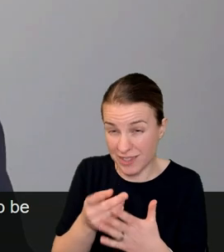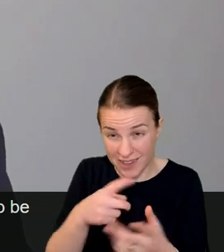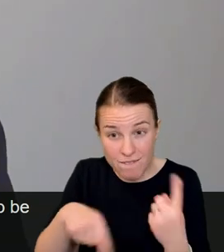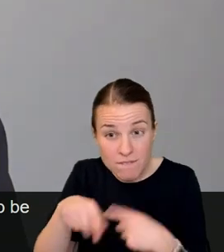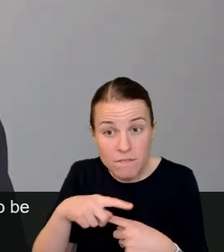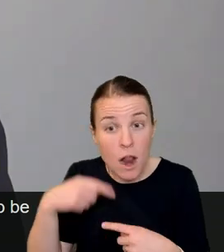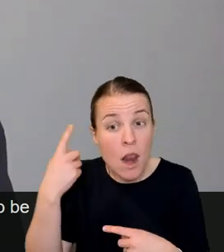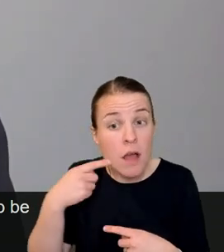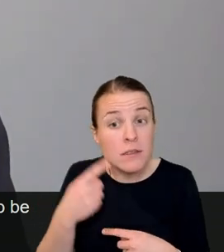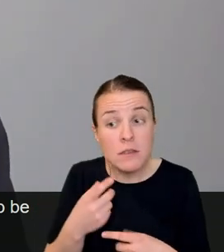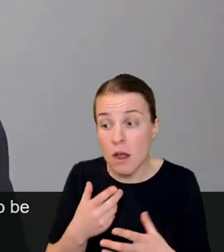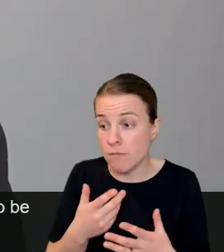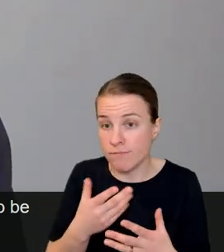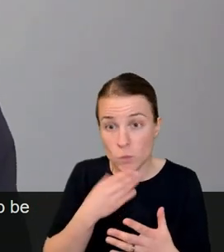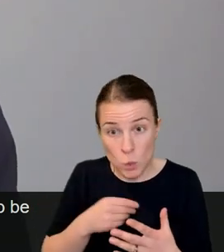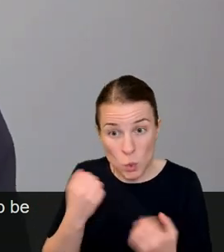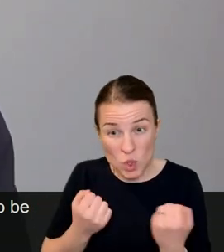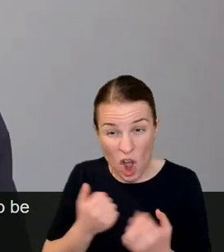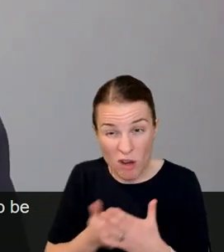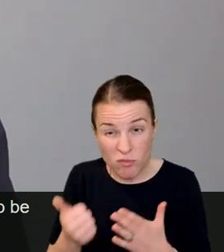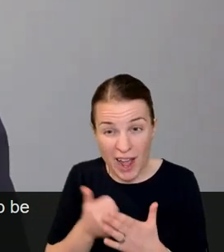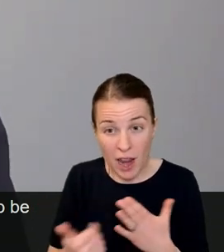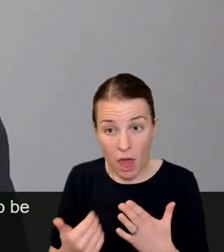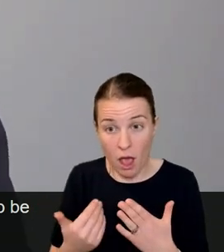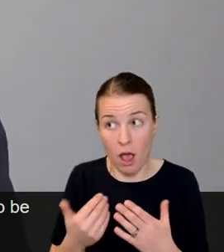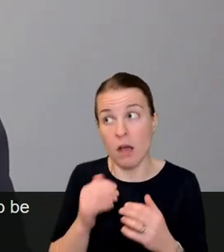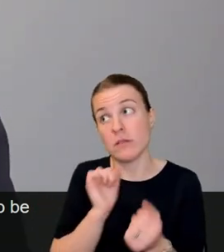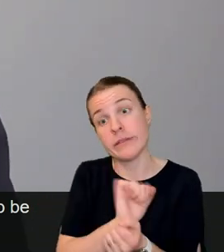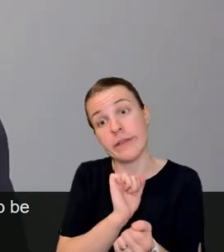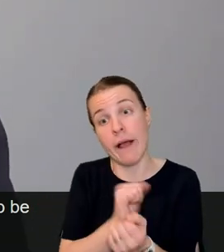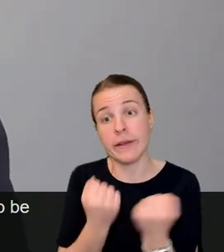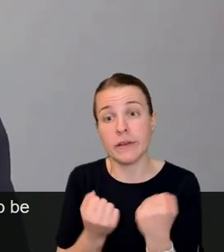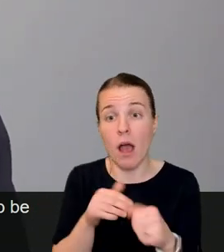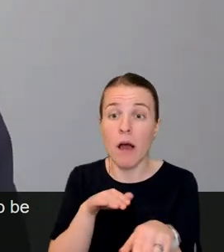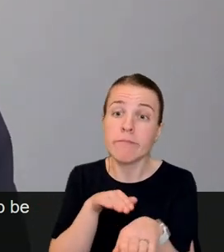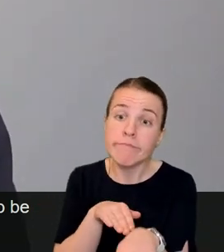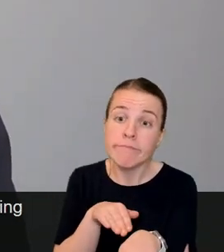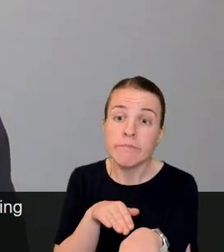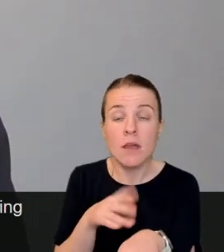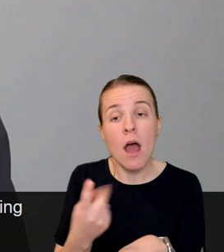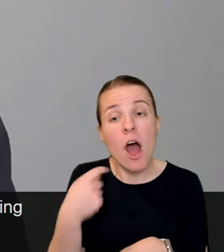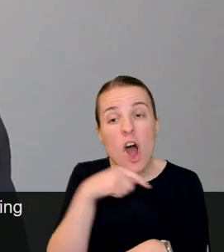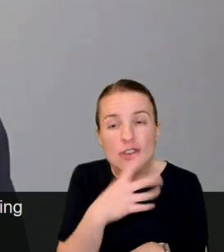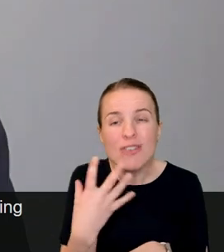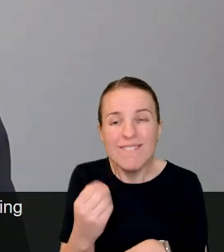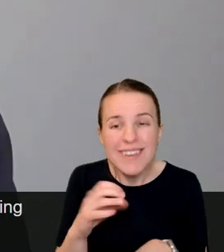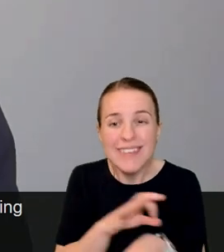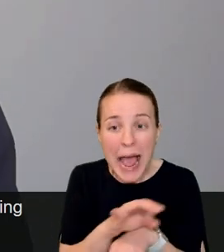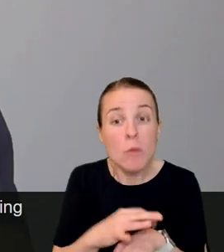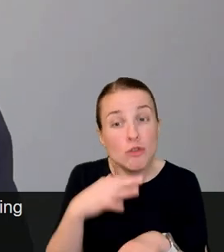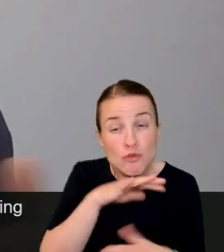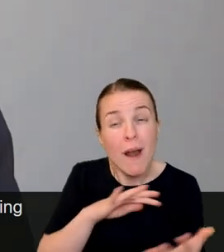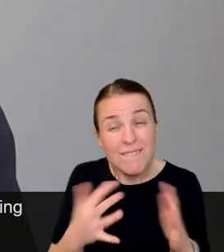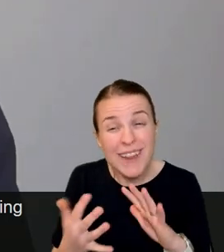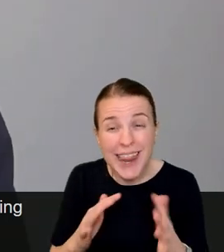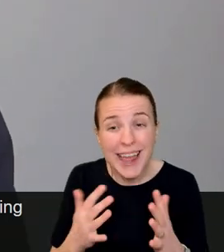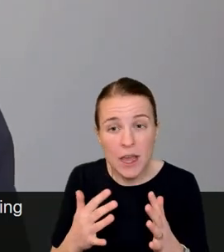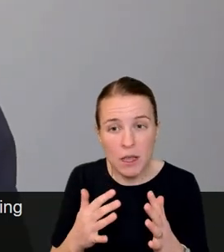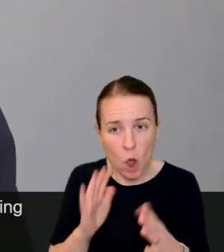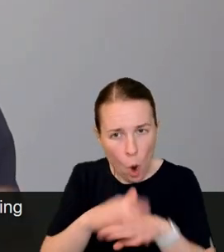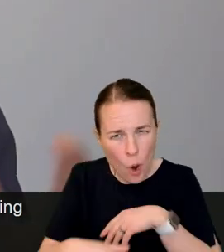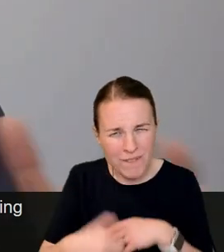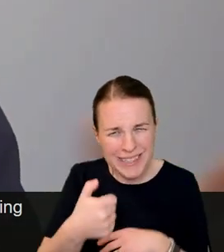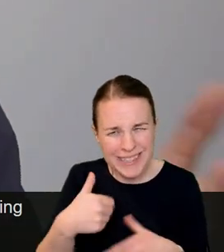being stuck in their car every year for 150 hours. That's more than 6 days. It costs our economy more